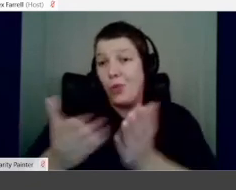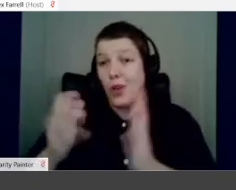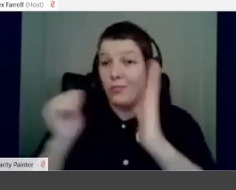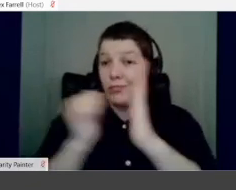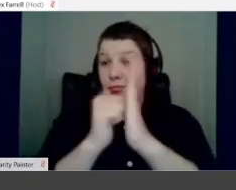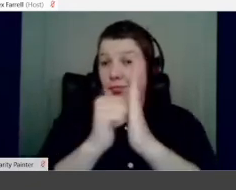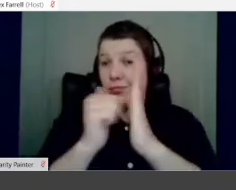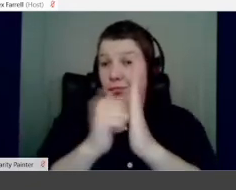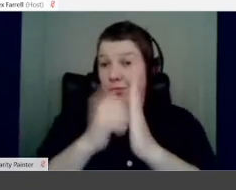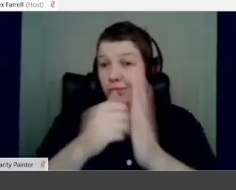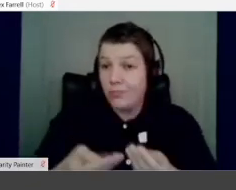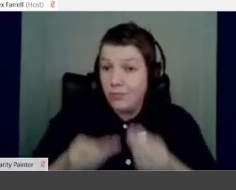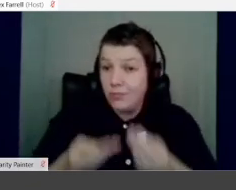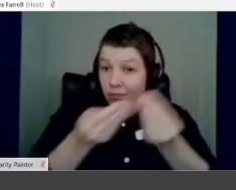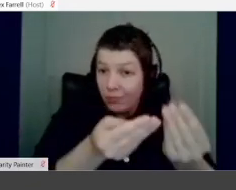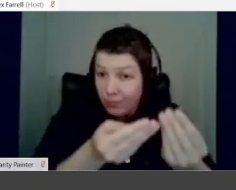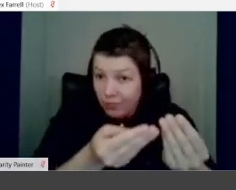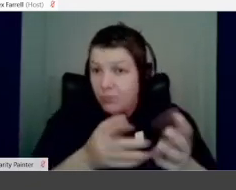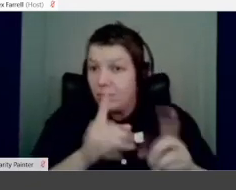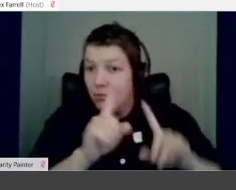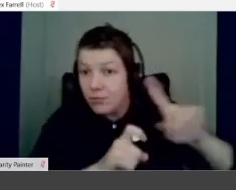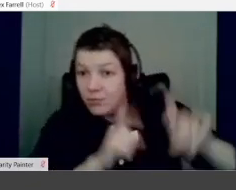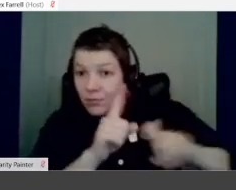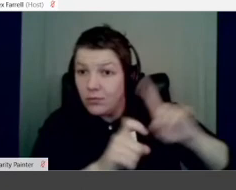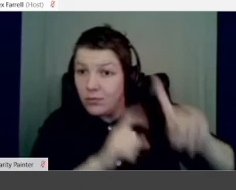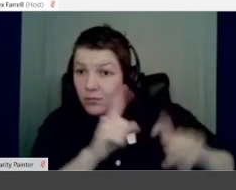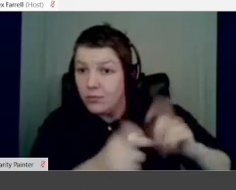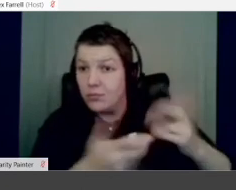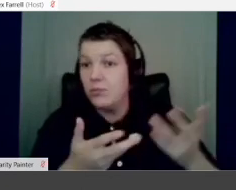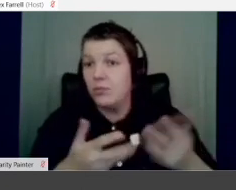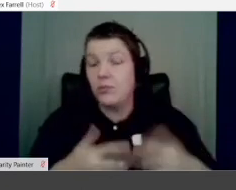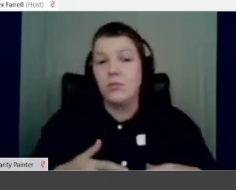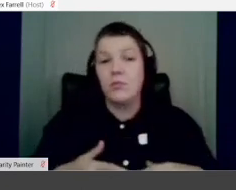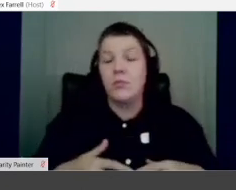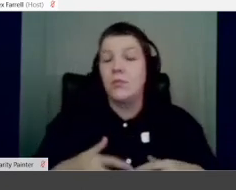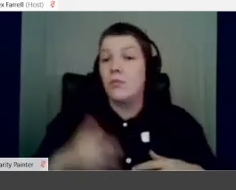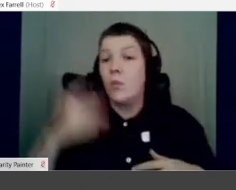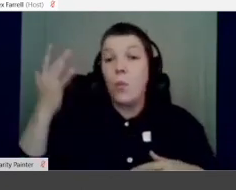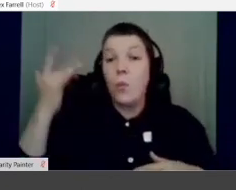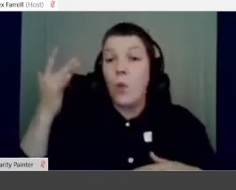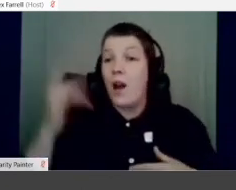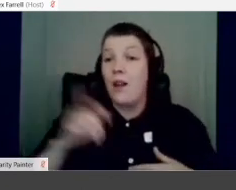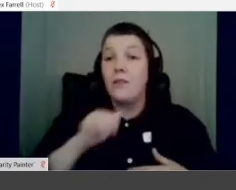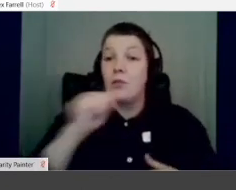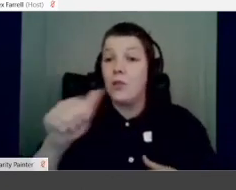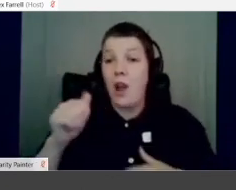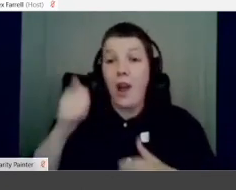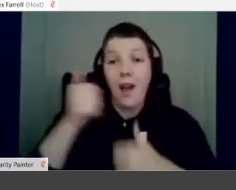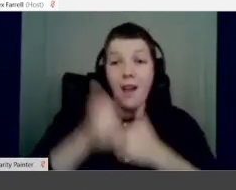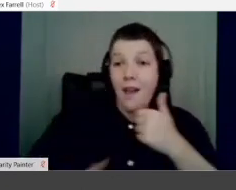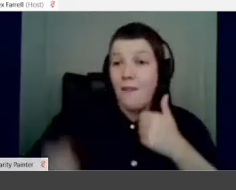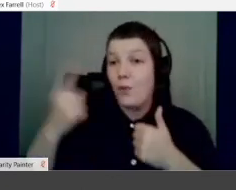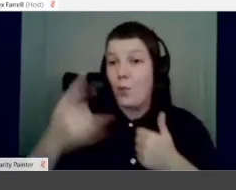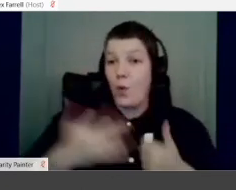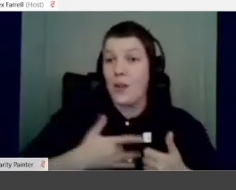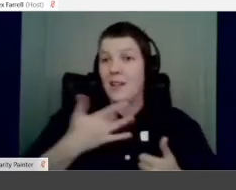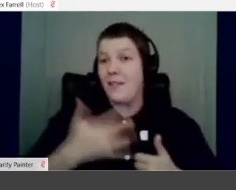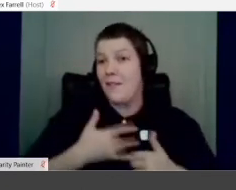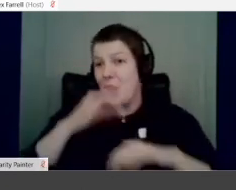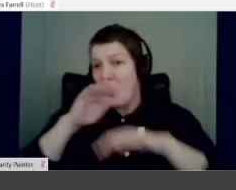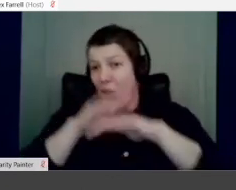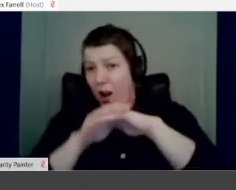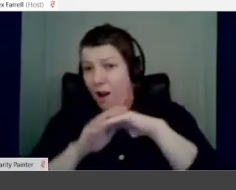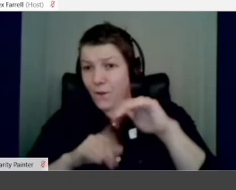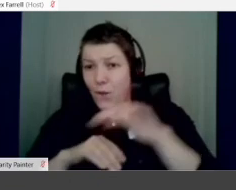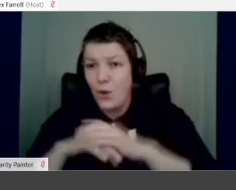has access to technology, not everyone feels comfortable with it, and you got to meet people where they are and their needs.